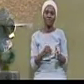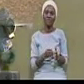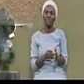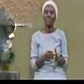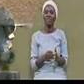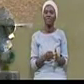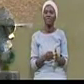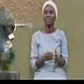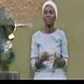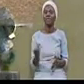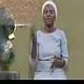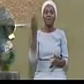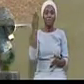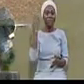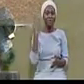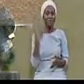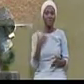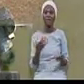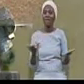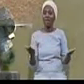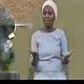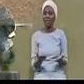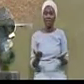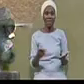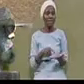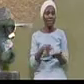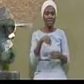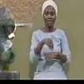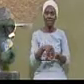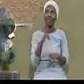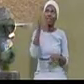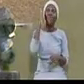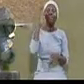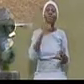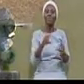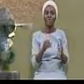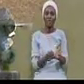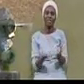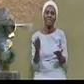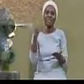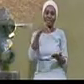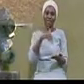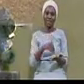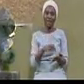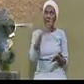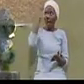is here tonight, and he will do it again. The man of Calvary,